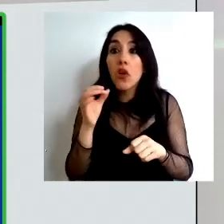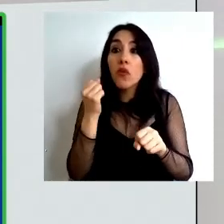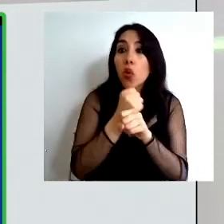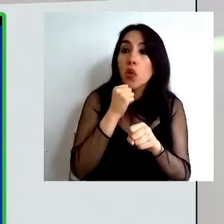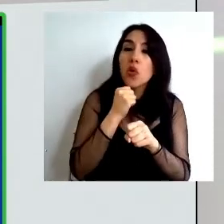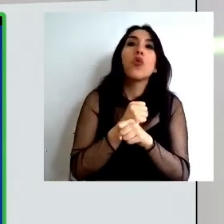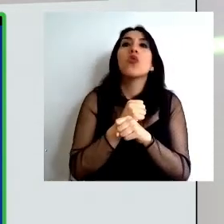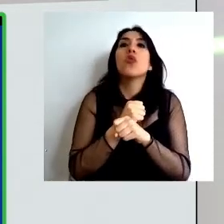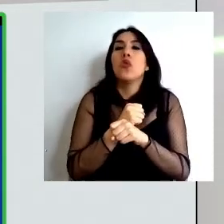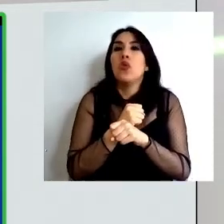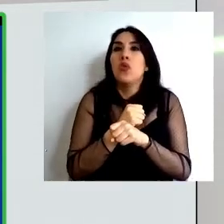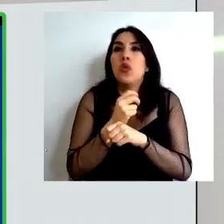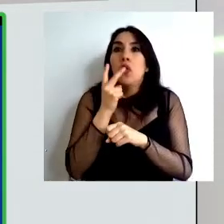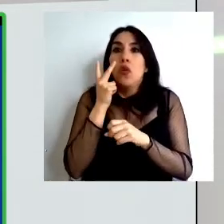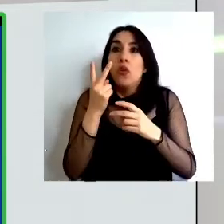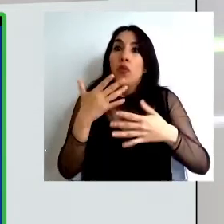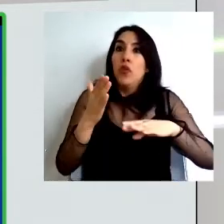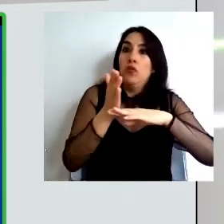is heavy